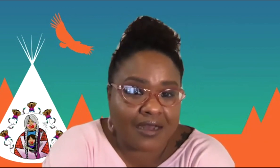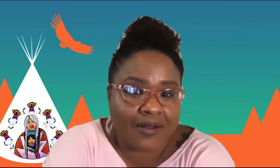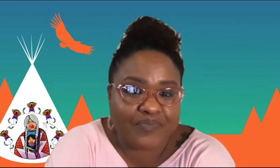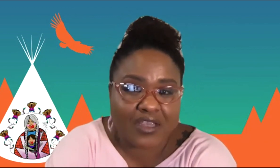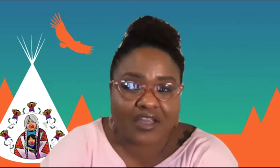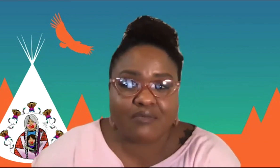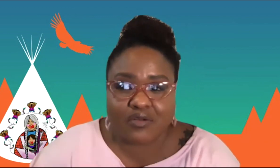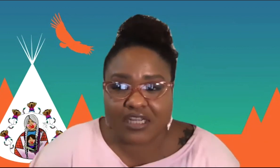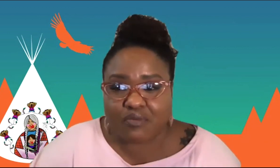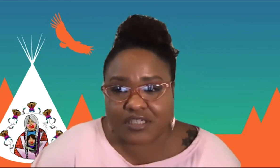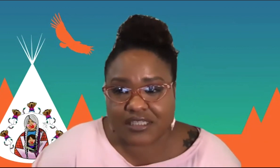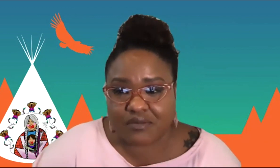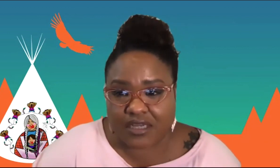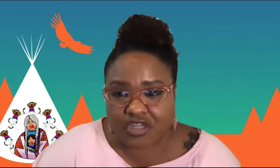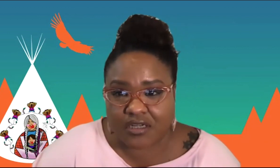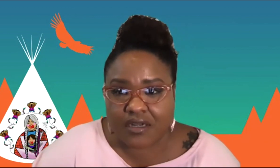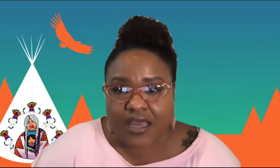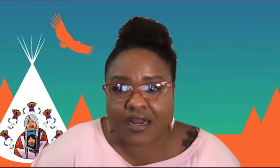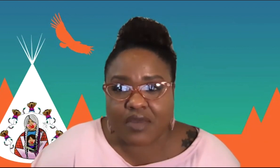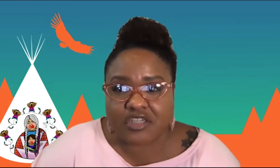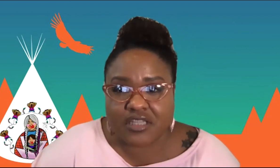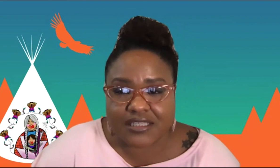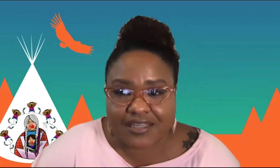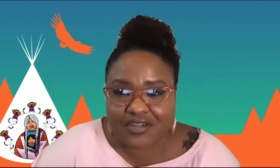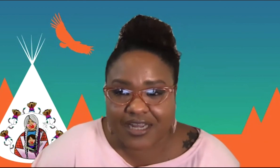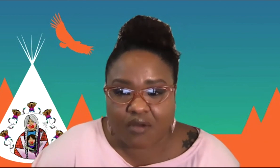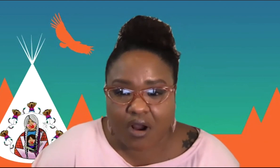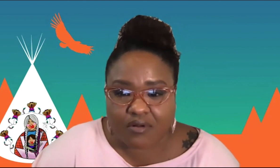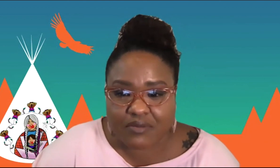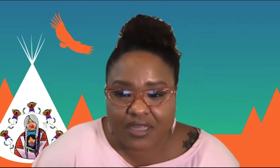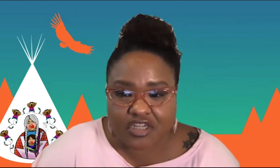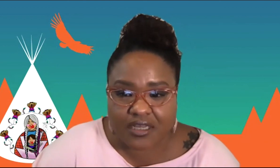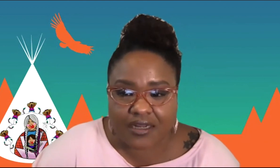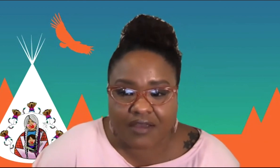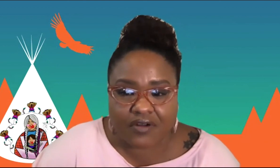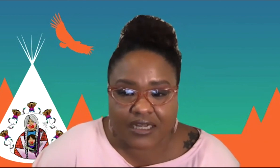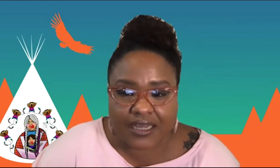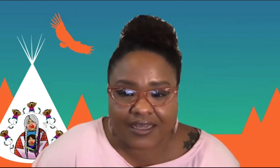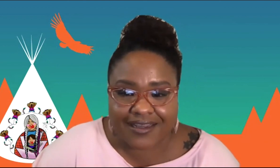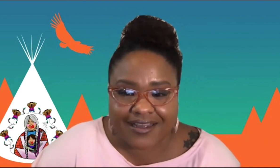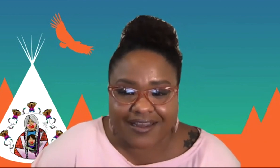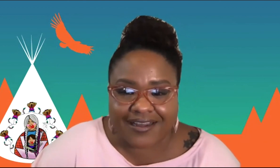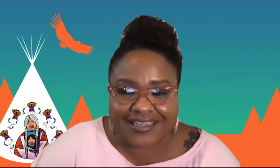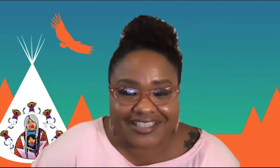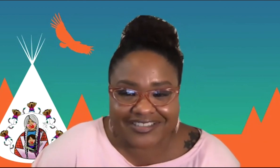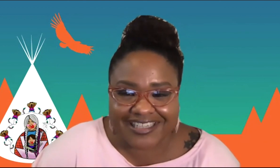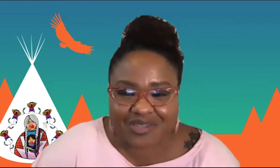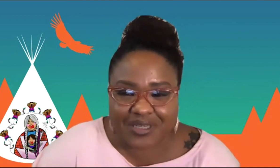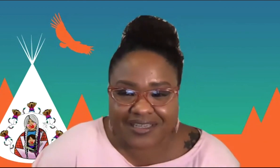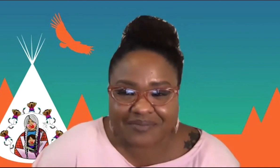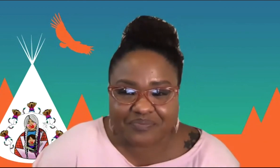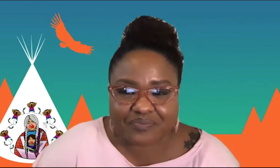need community participation. And I mentioned this yesterday, I'll probably mention it every day until